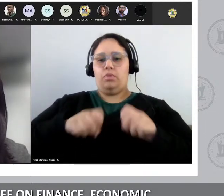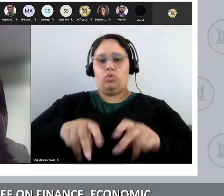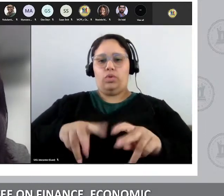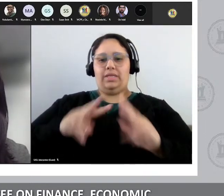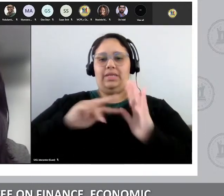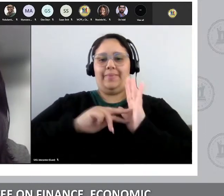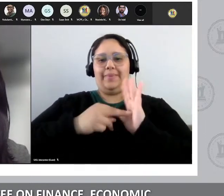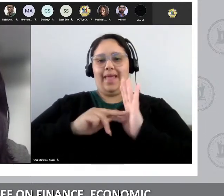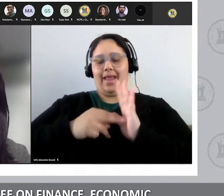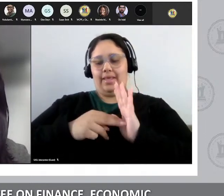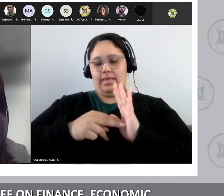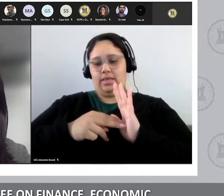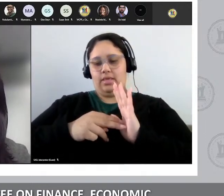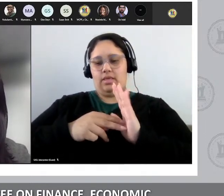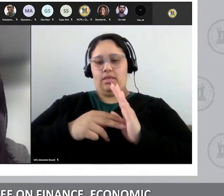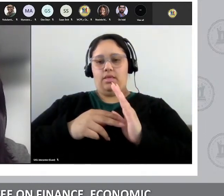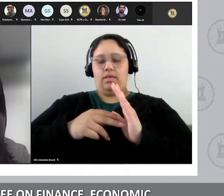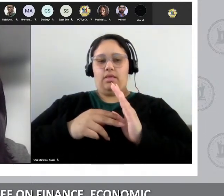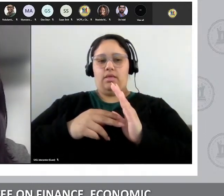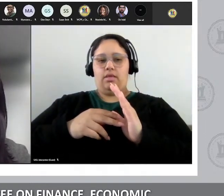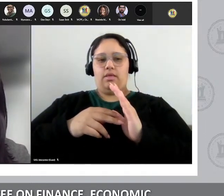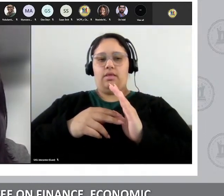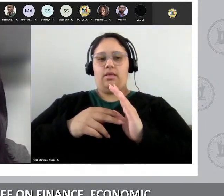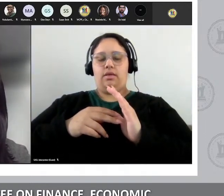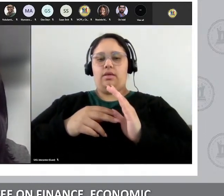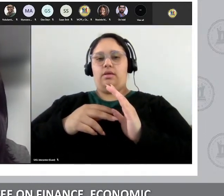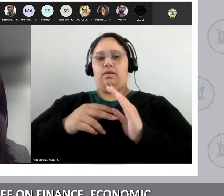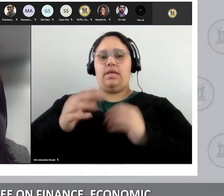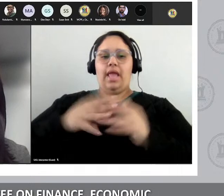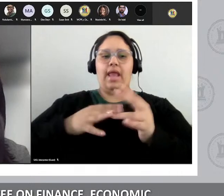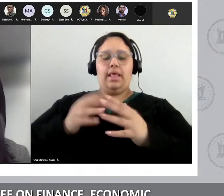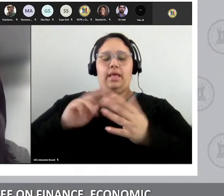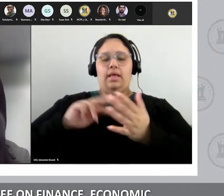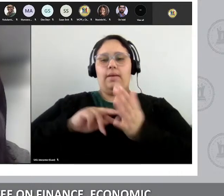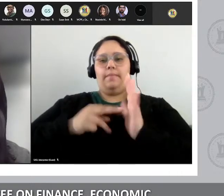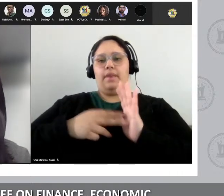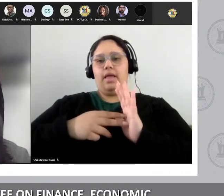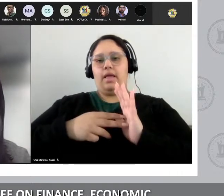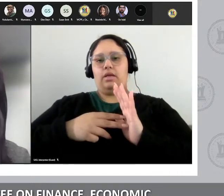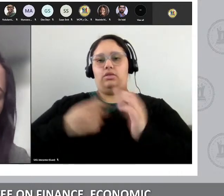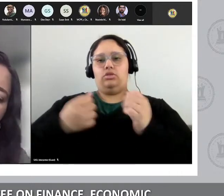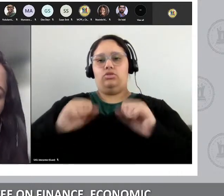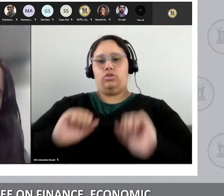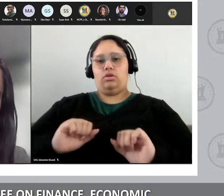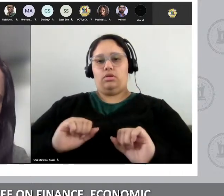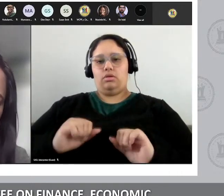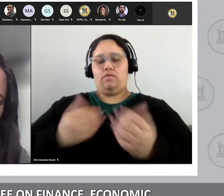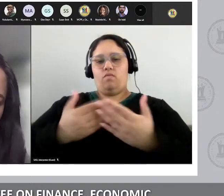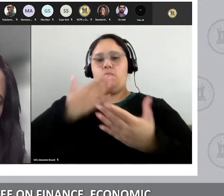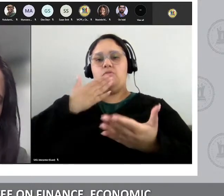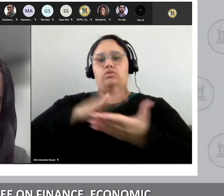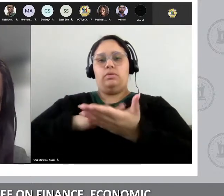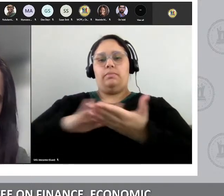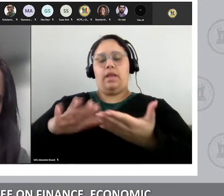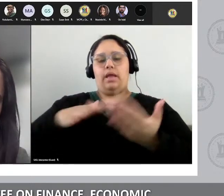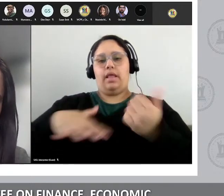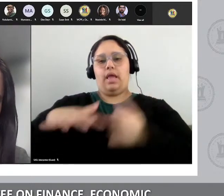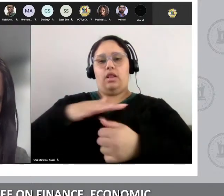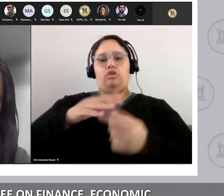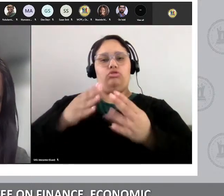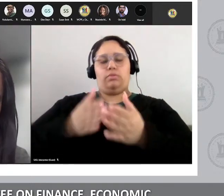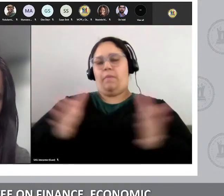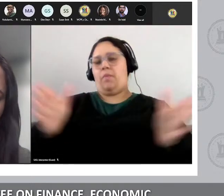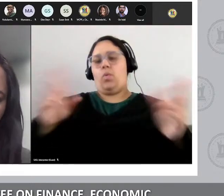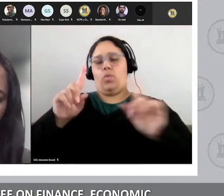opportunity planning, is there any plans, Chair, for the Mitchell's Plain area? This is a very